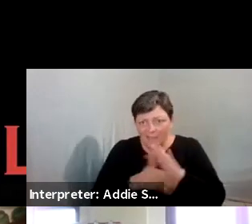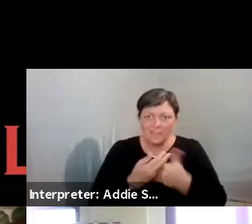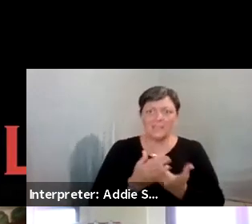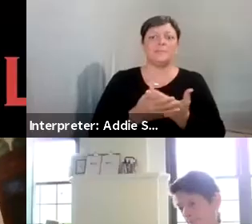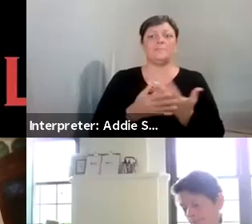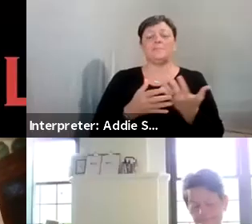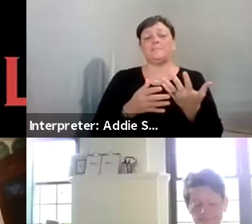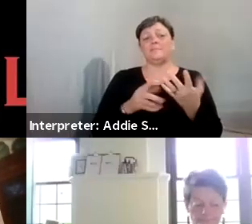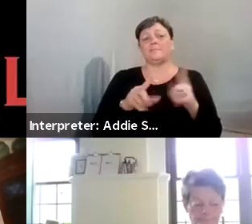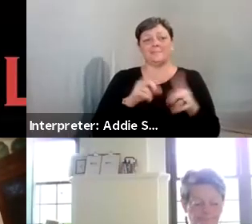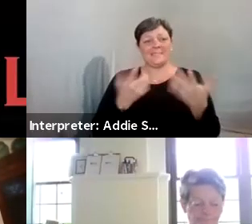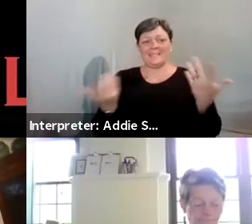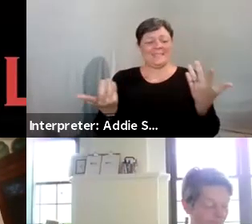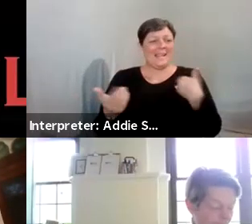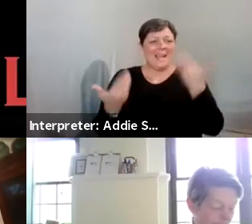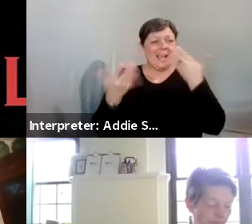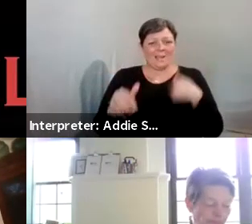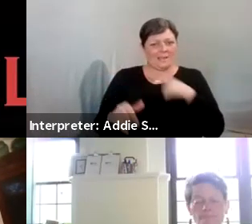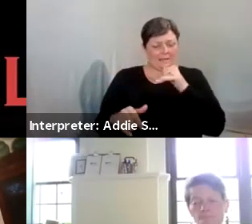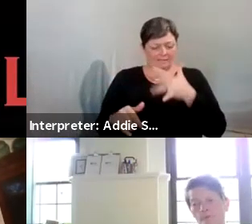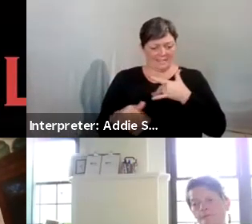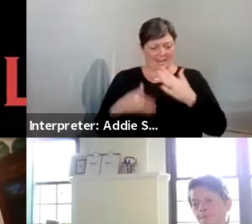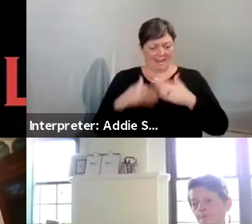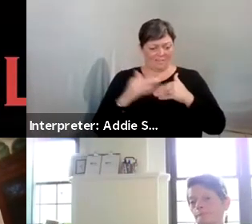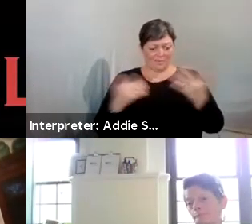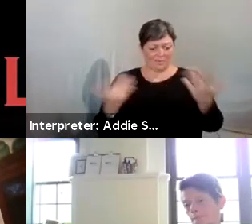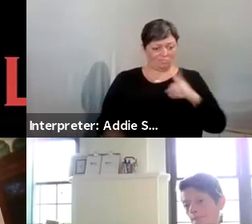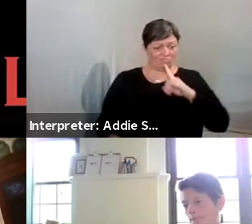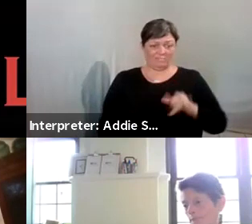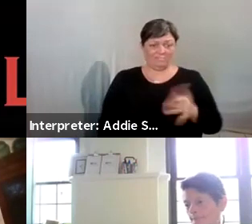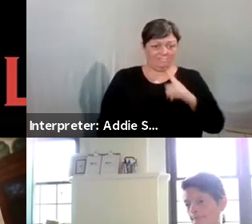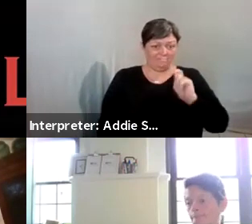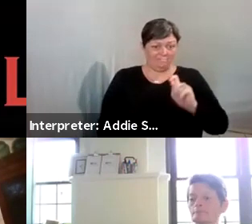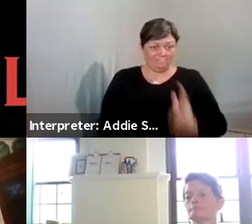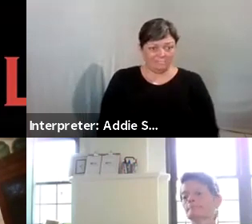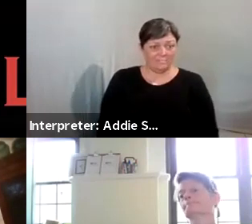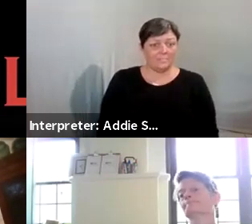but I don't know. I don't feel comfortable, really, quite frankly.